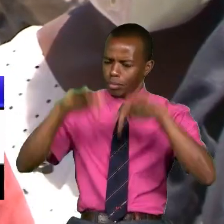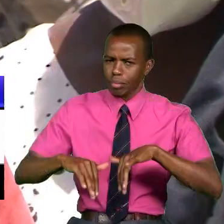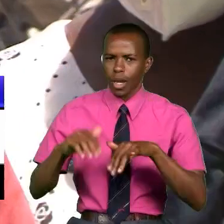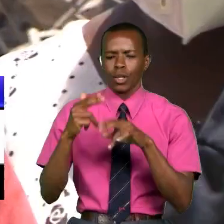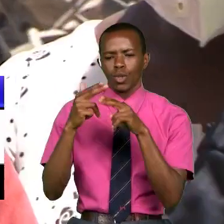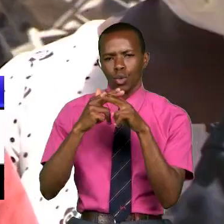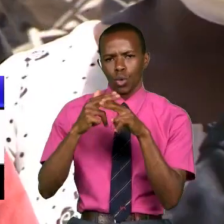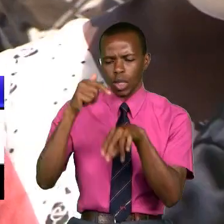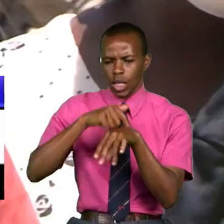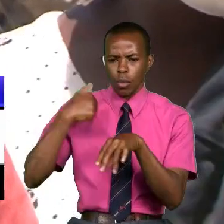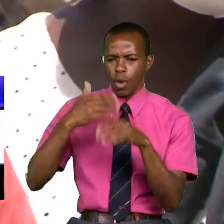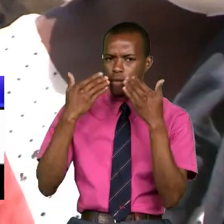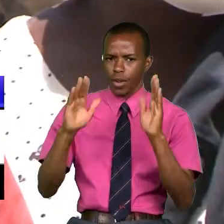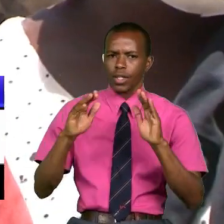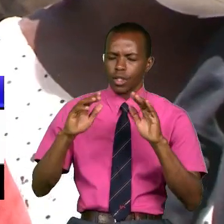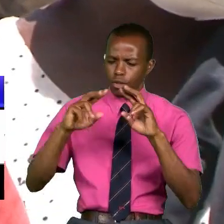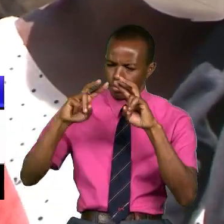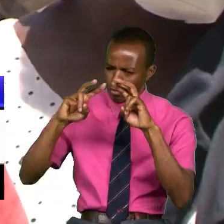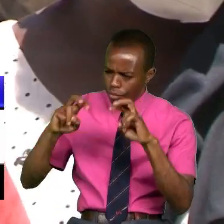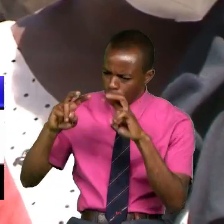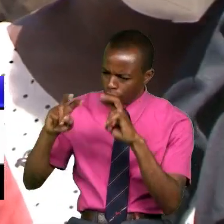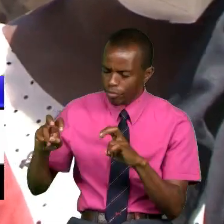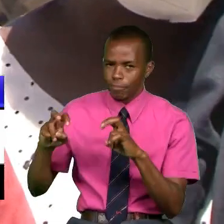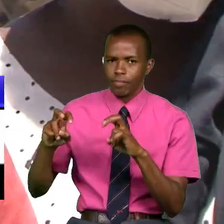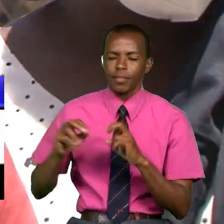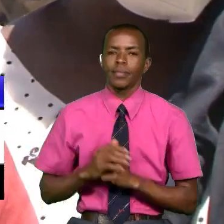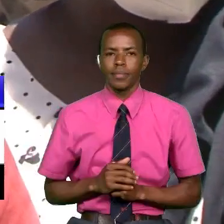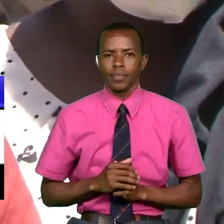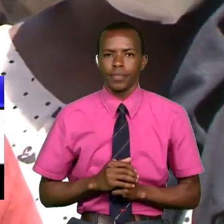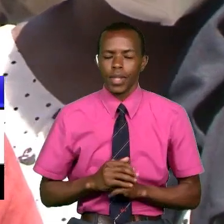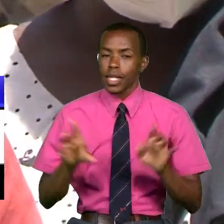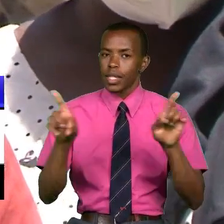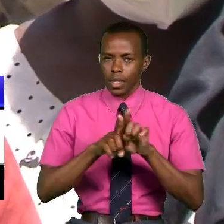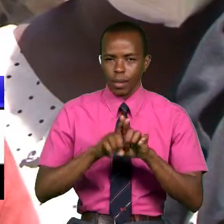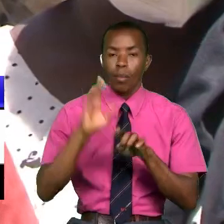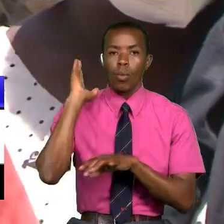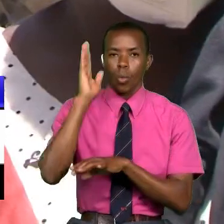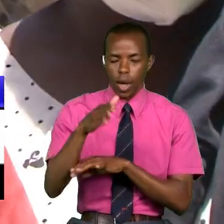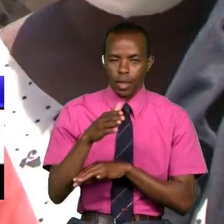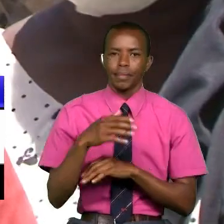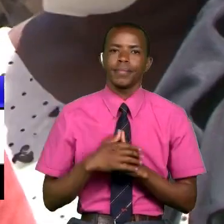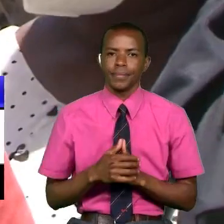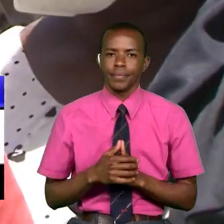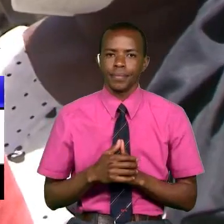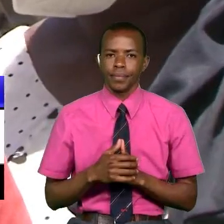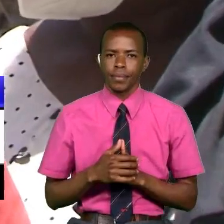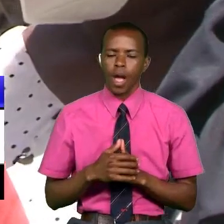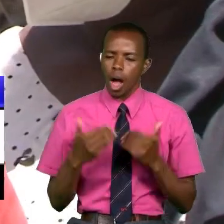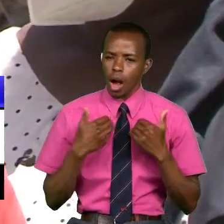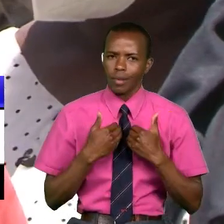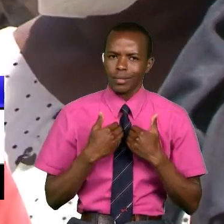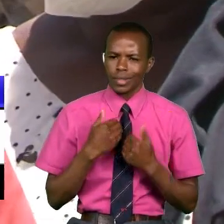as we are done with the preliminary investigations, and also we'll be going through a very